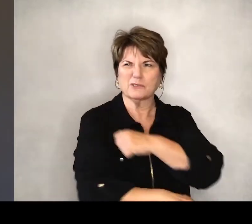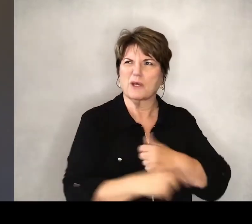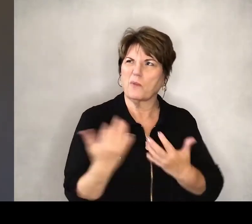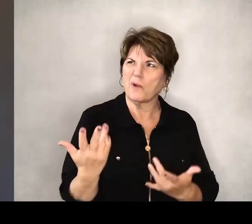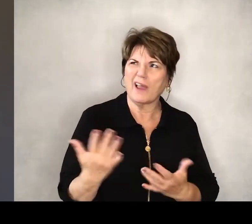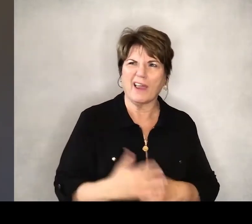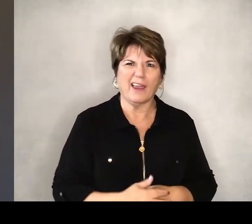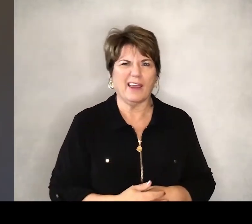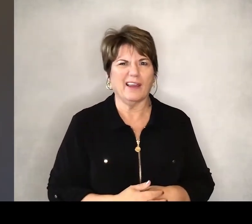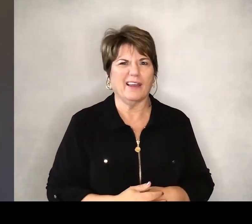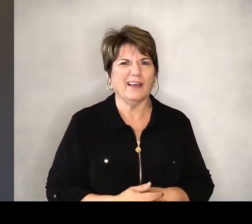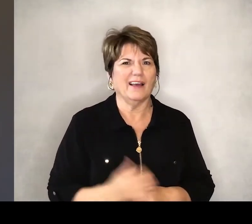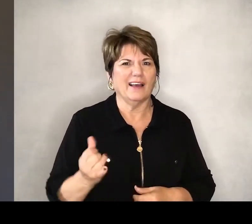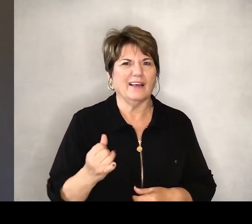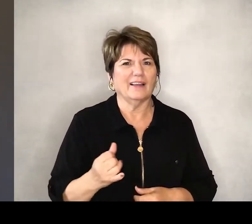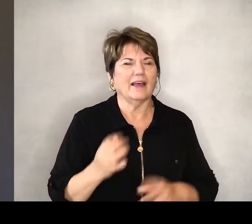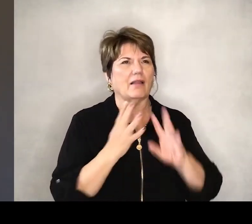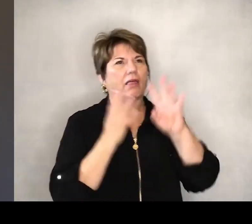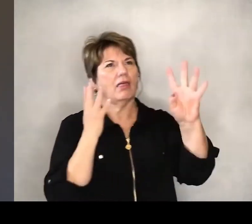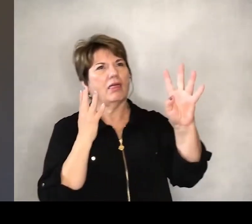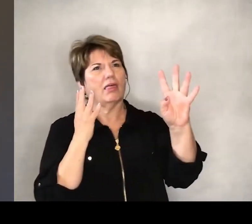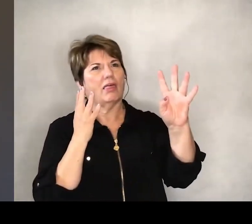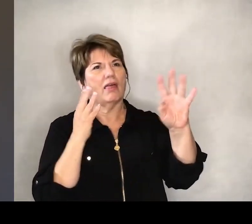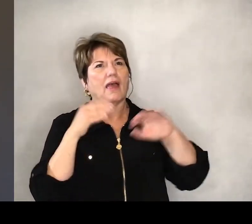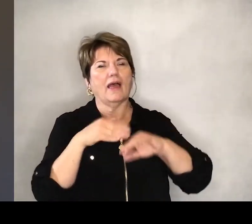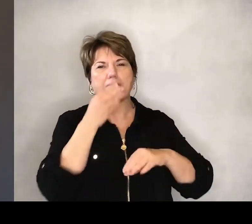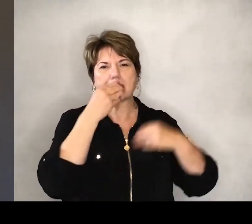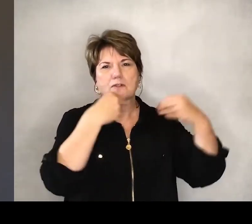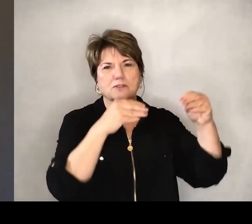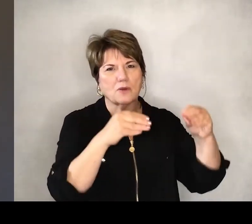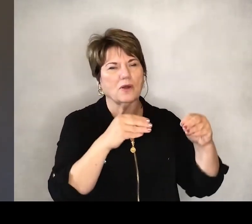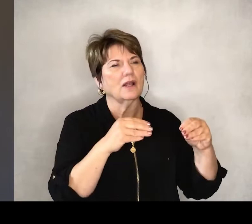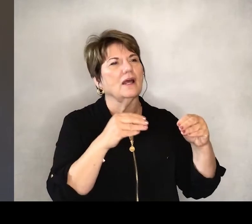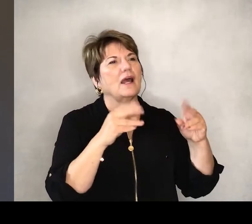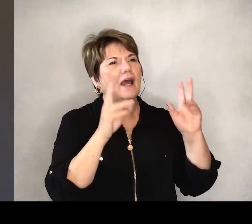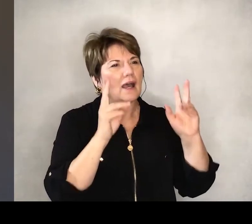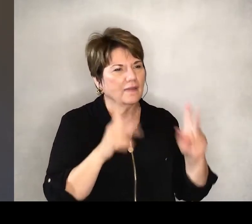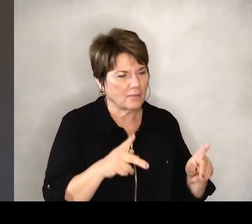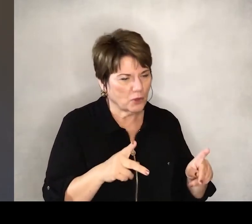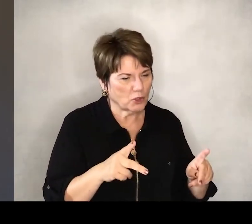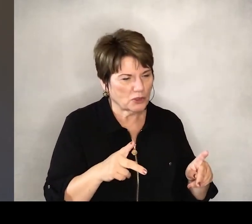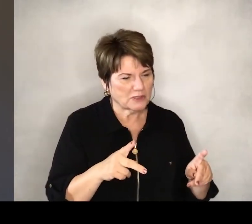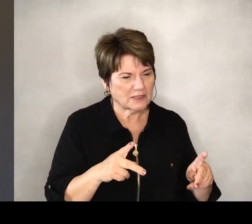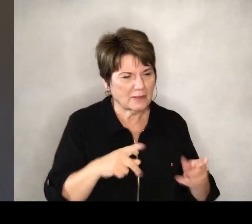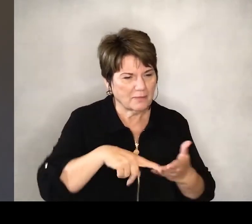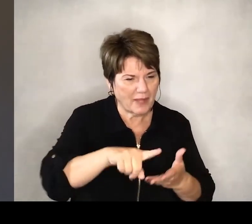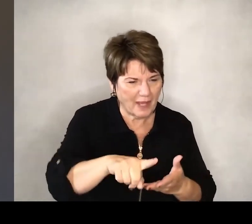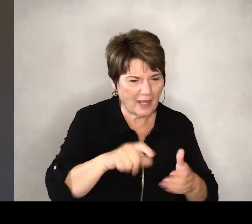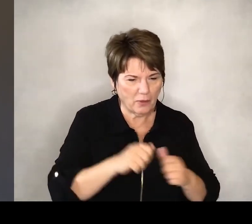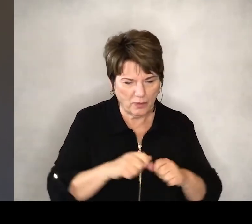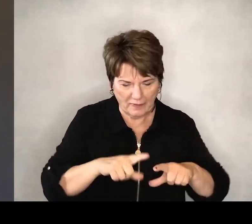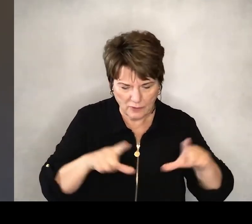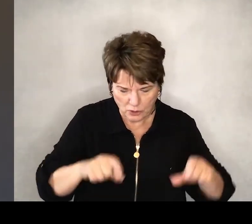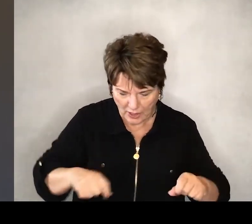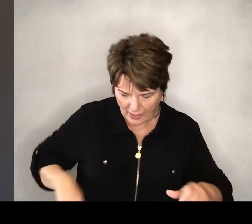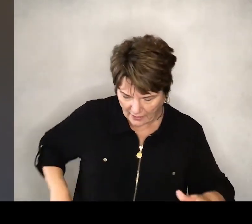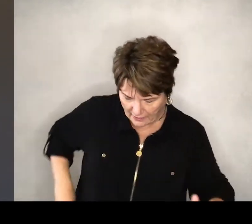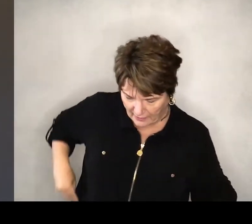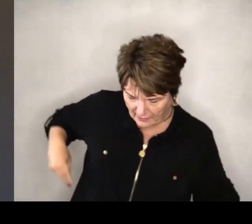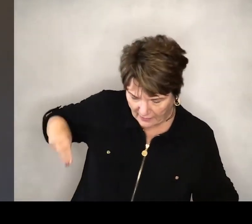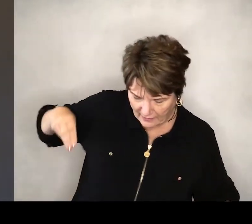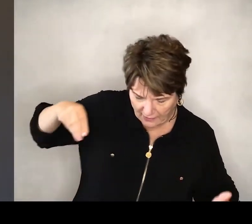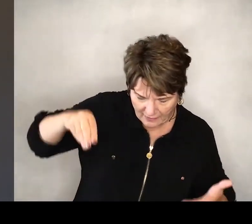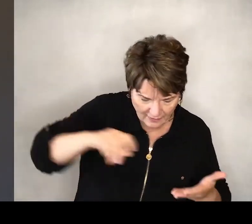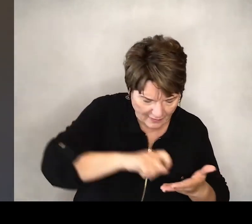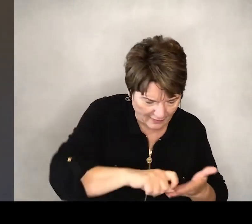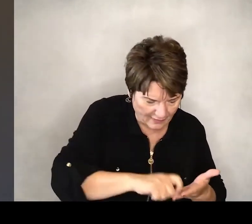We see it as standing in the line at Vons, and the person takes out a check. They're going to write a check